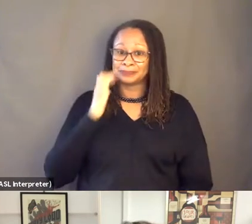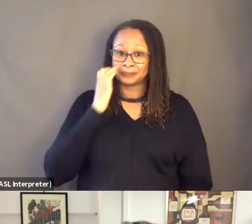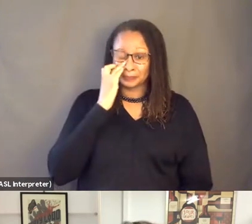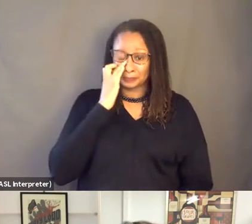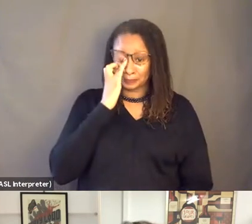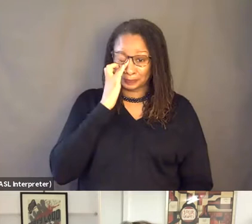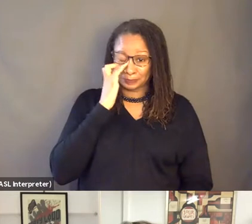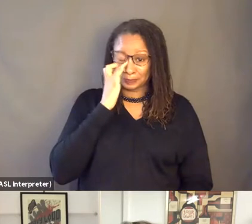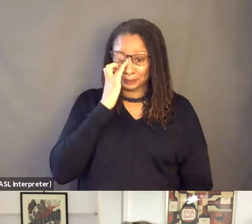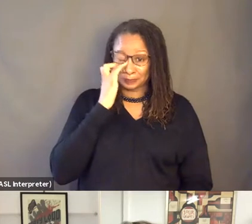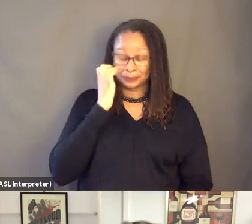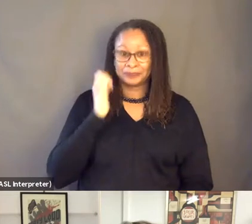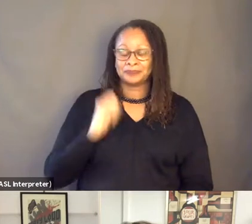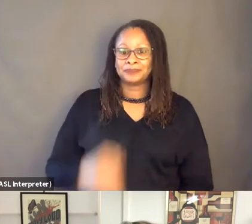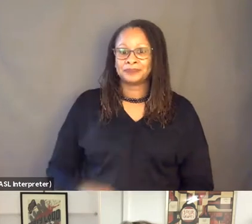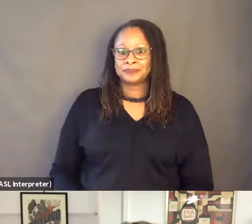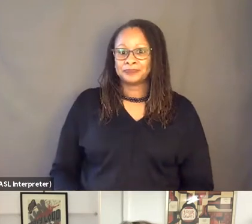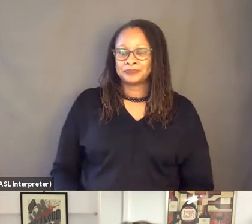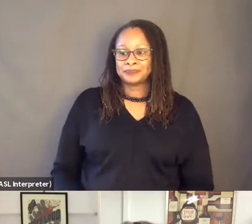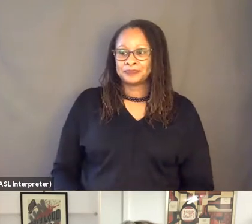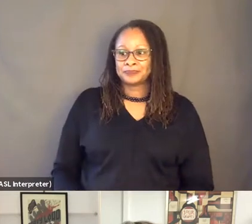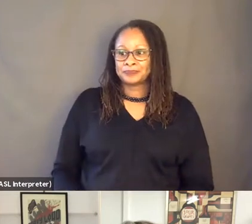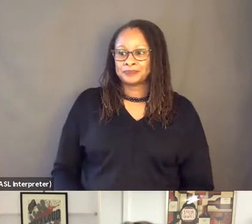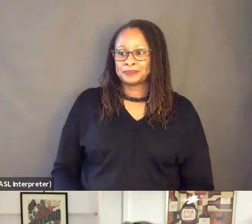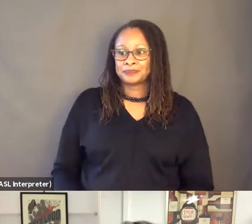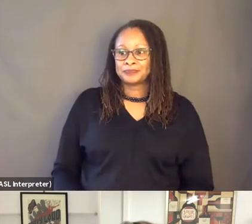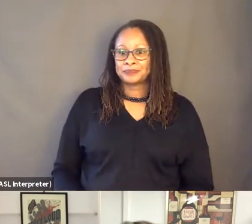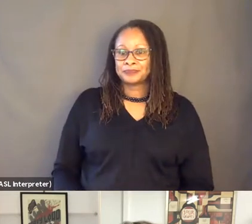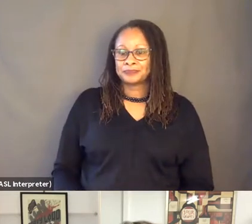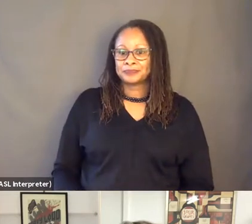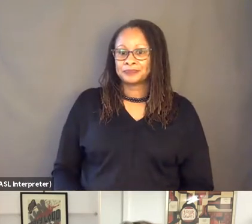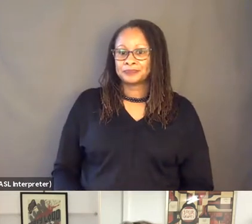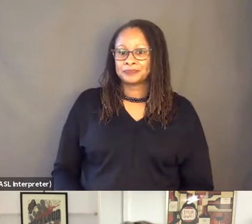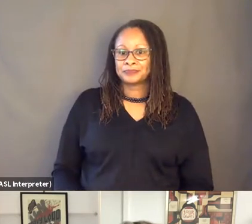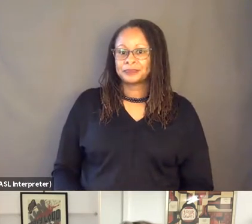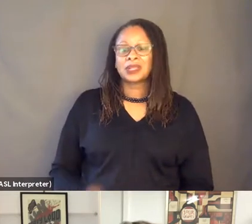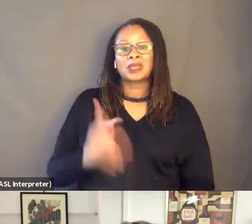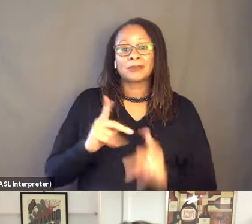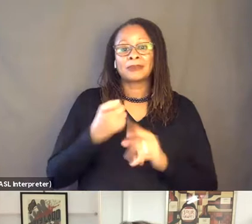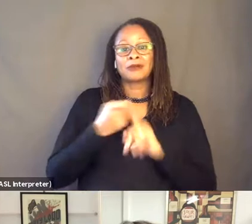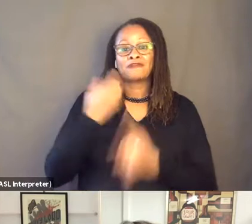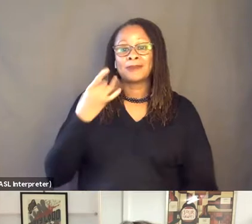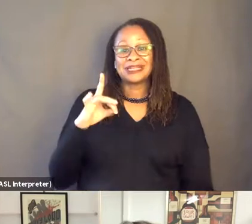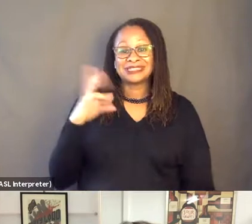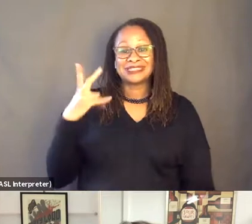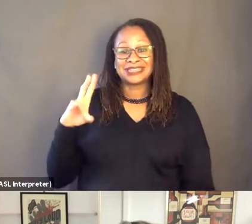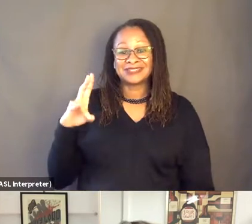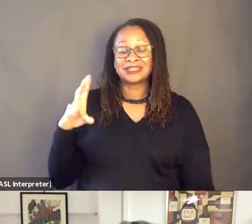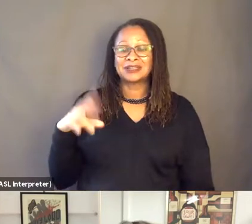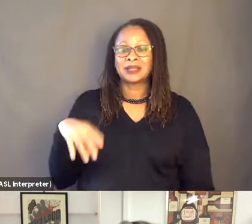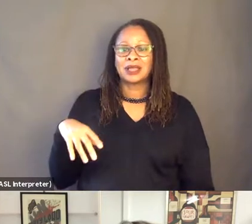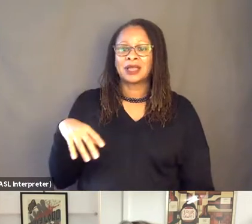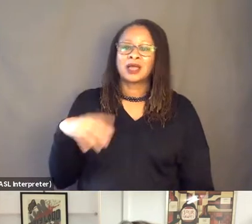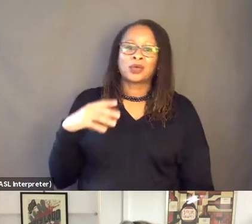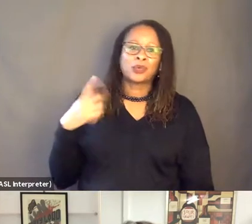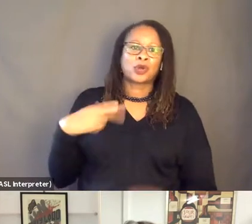wrote accounts in the 18th, 17th century about what might have been called back then the village